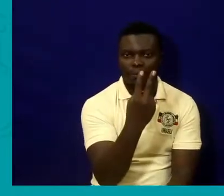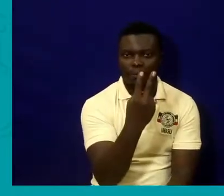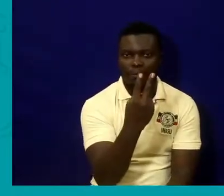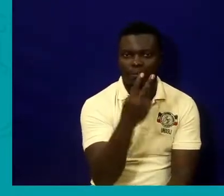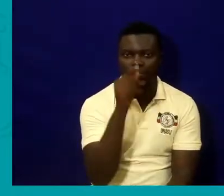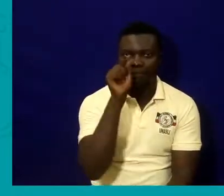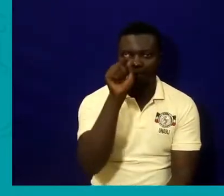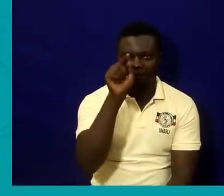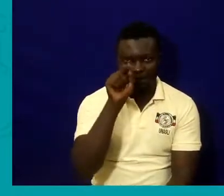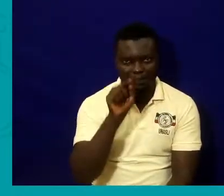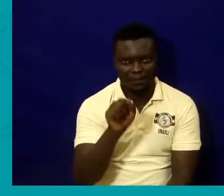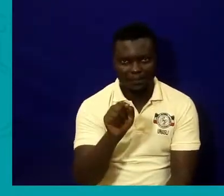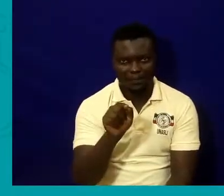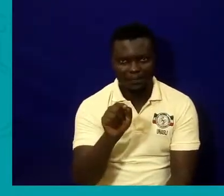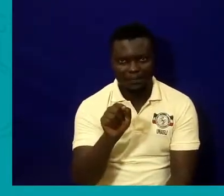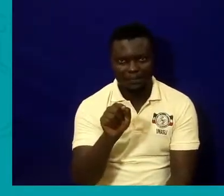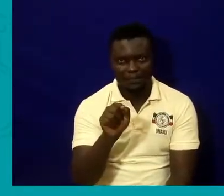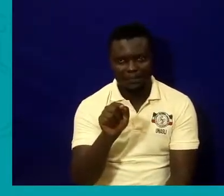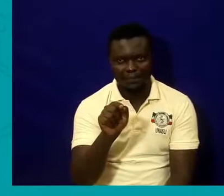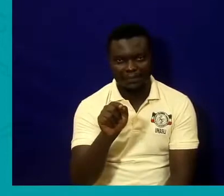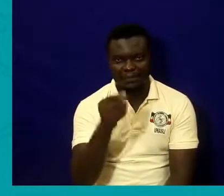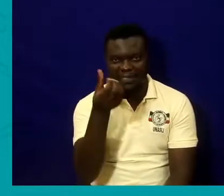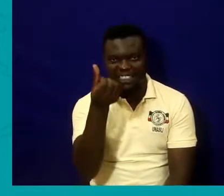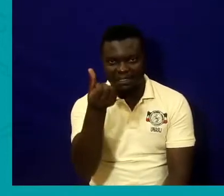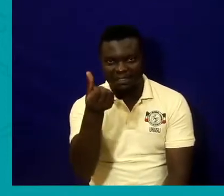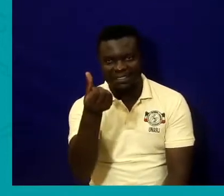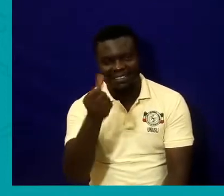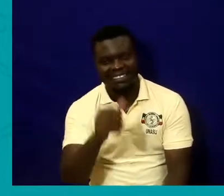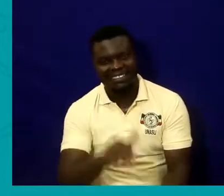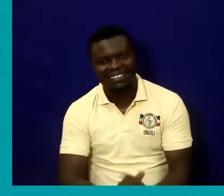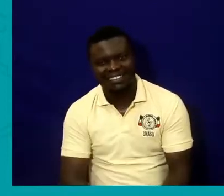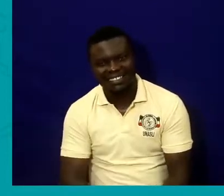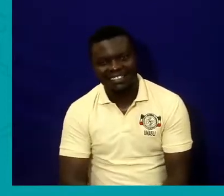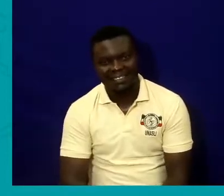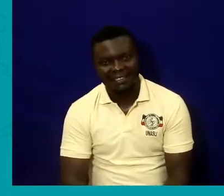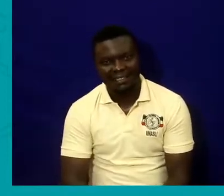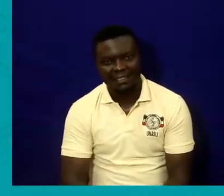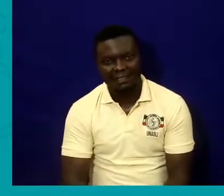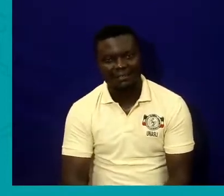2 dot dot 6.